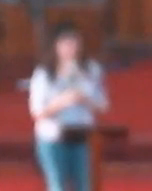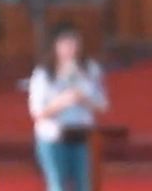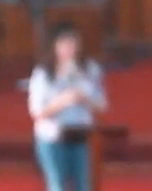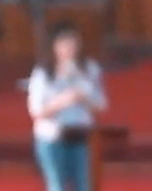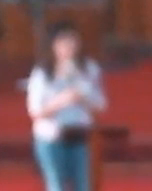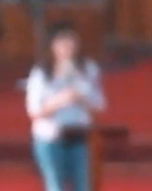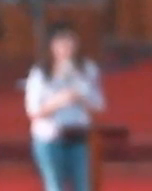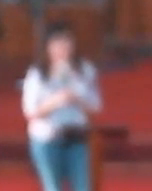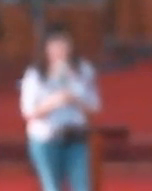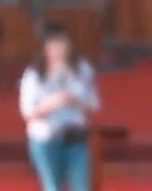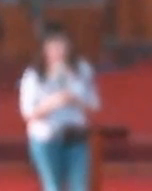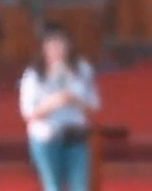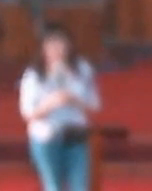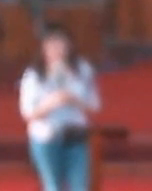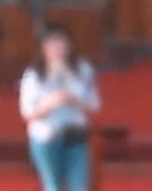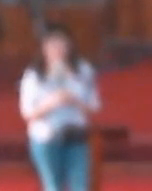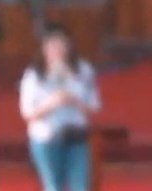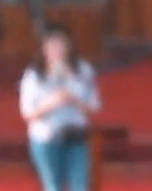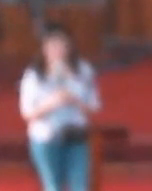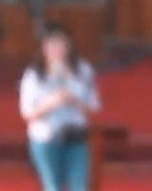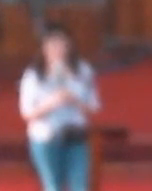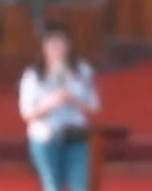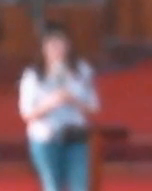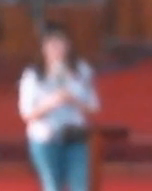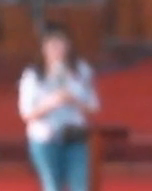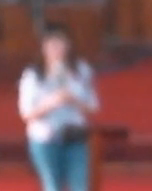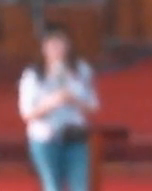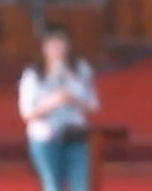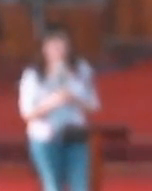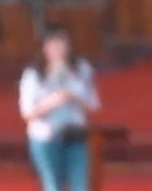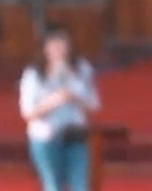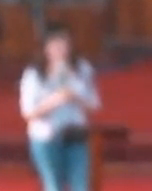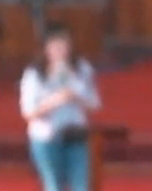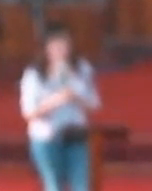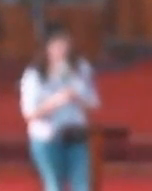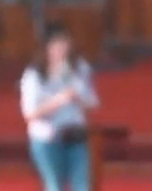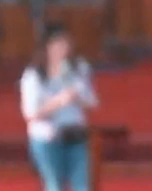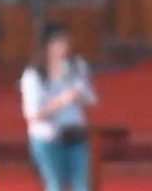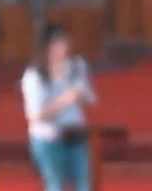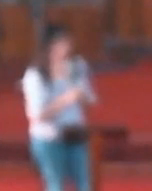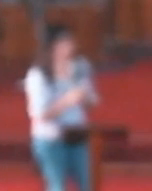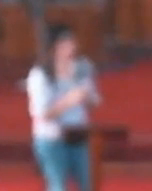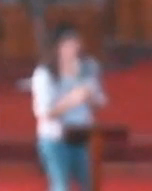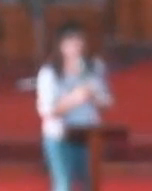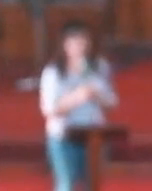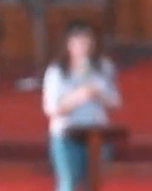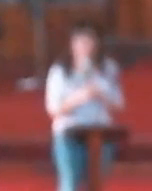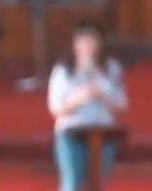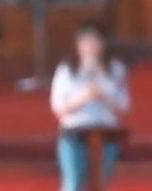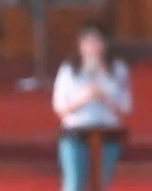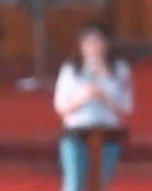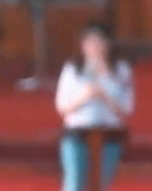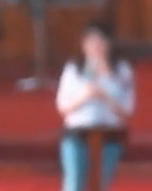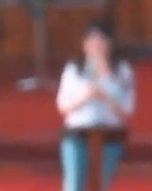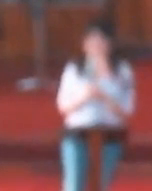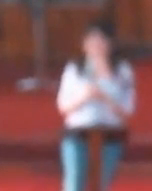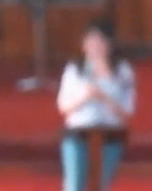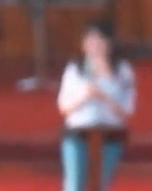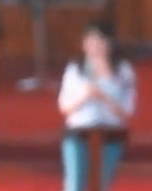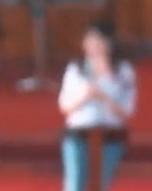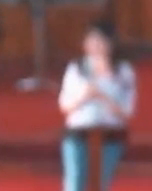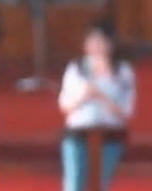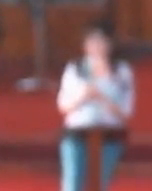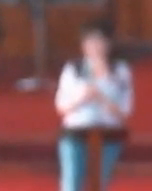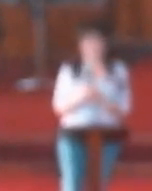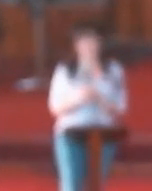yo no estaba en mi menú, en mi lista, mi plan. And the Lord gave me a topic that was not on my list, and it